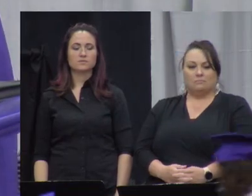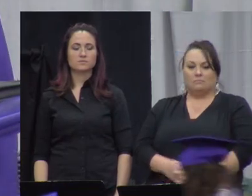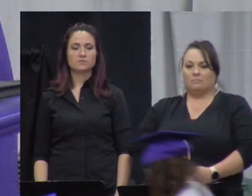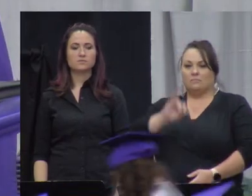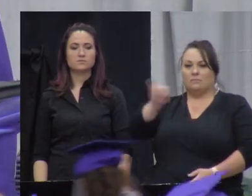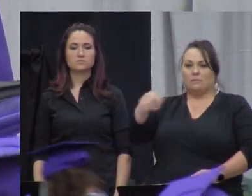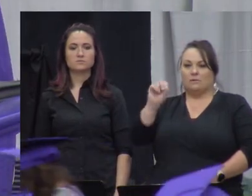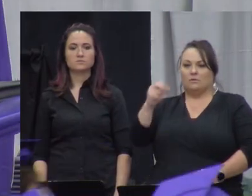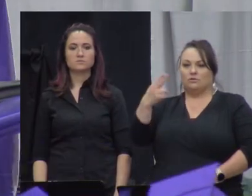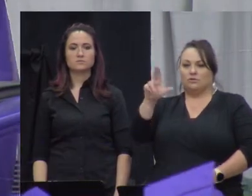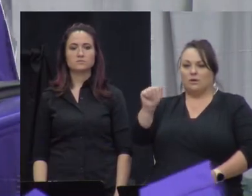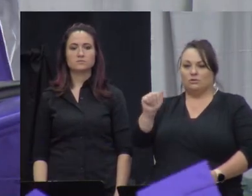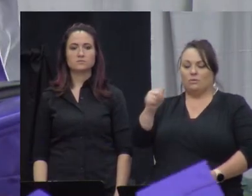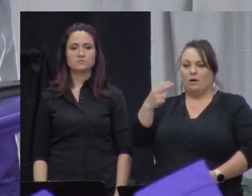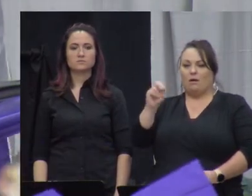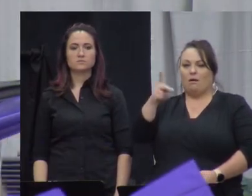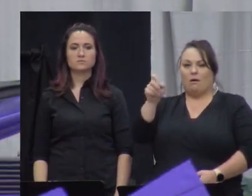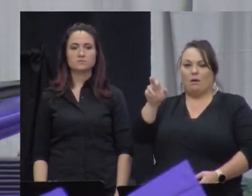Joshua Hopper.